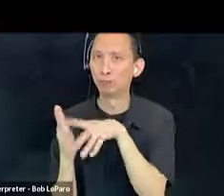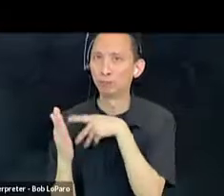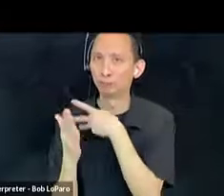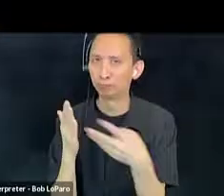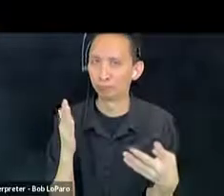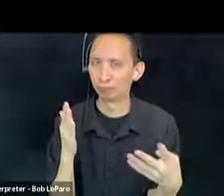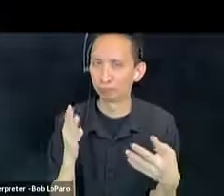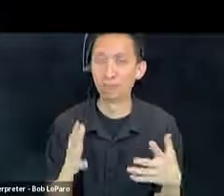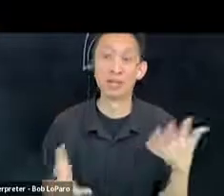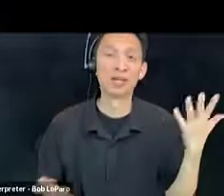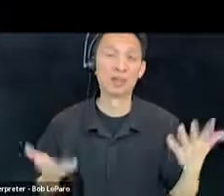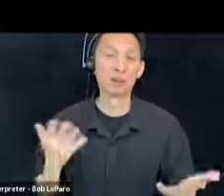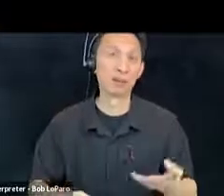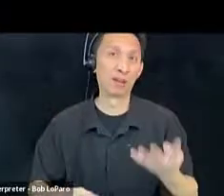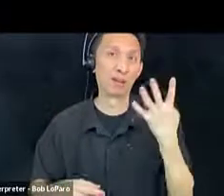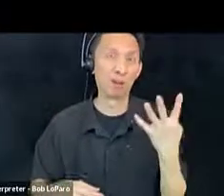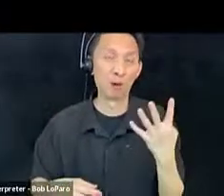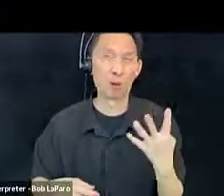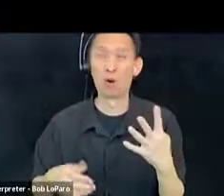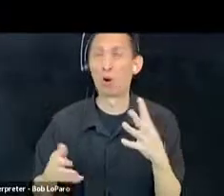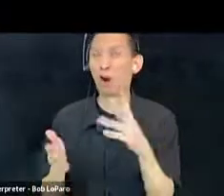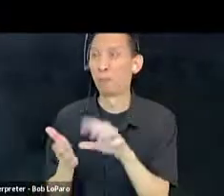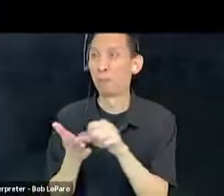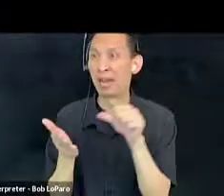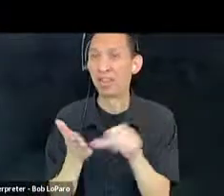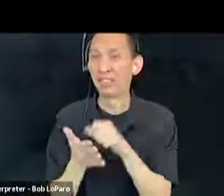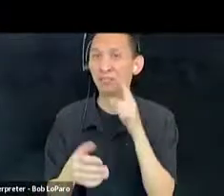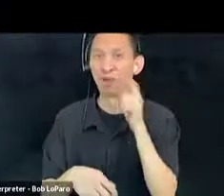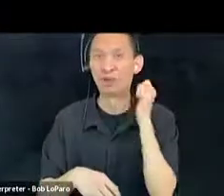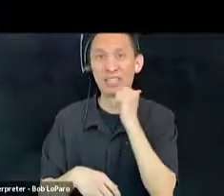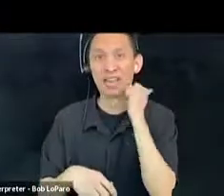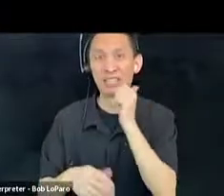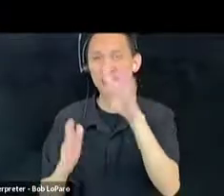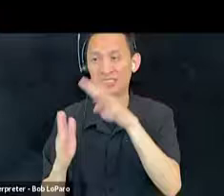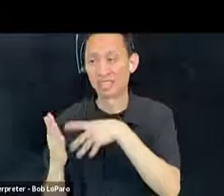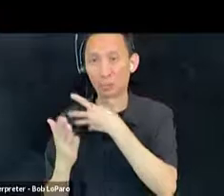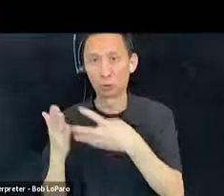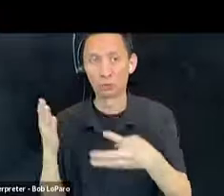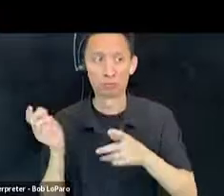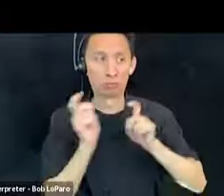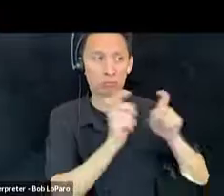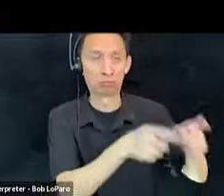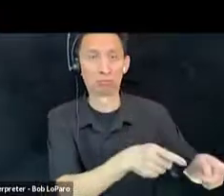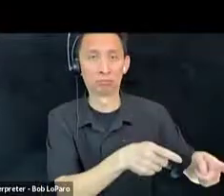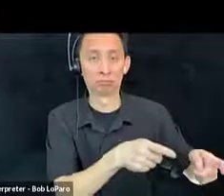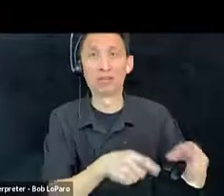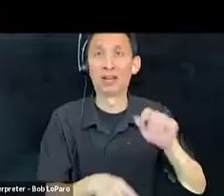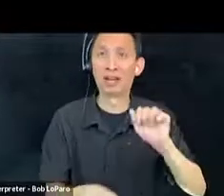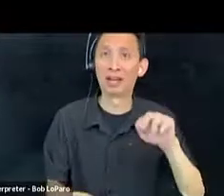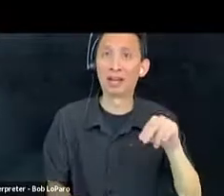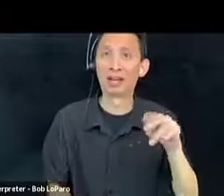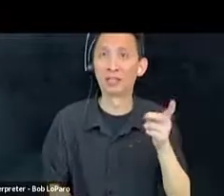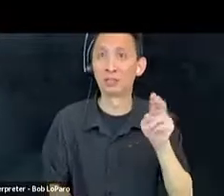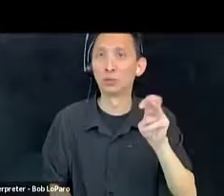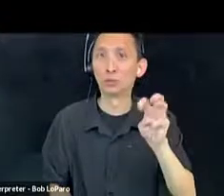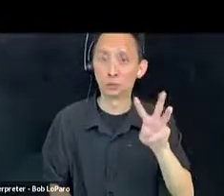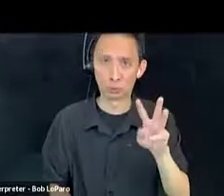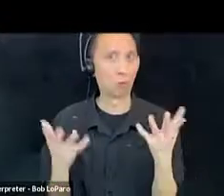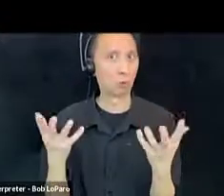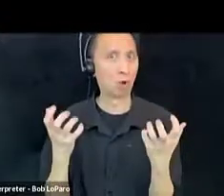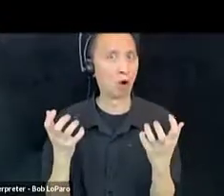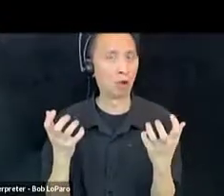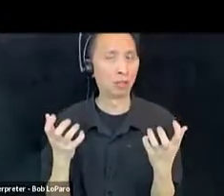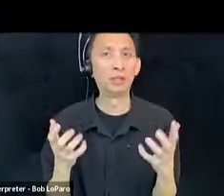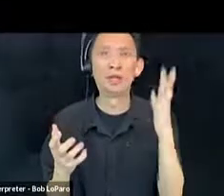there might be four typed pages of the daily schedule. But that's the information that he needed to be able to prepare